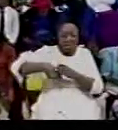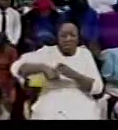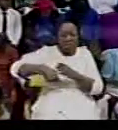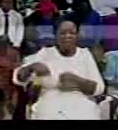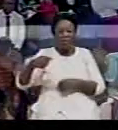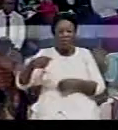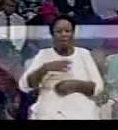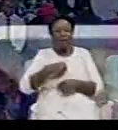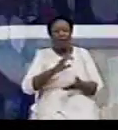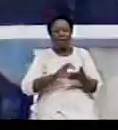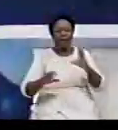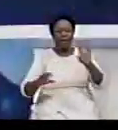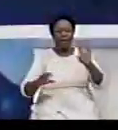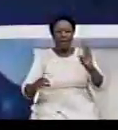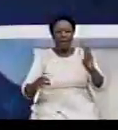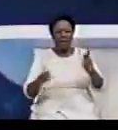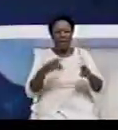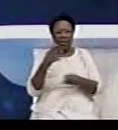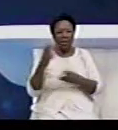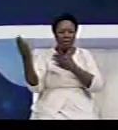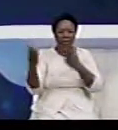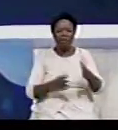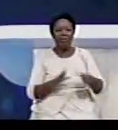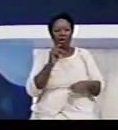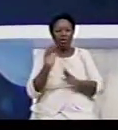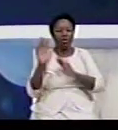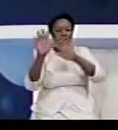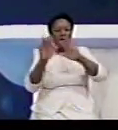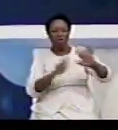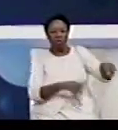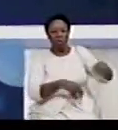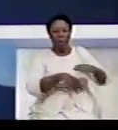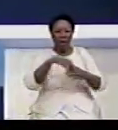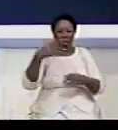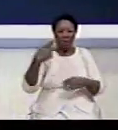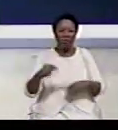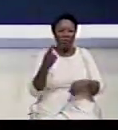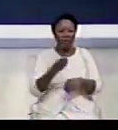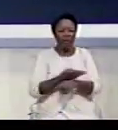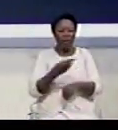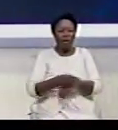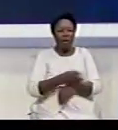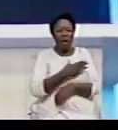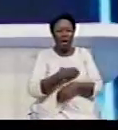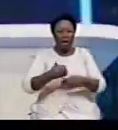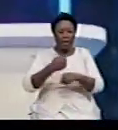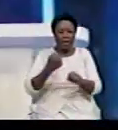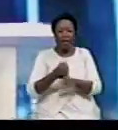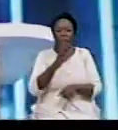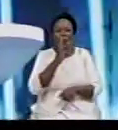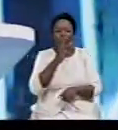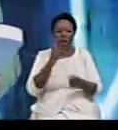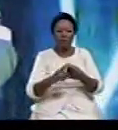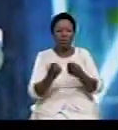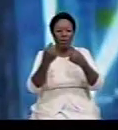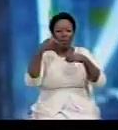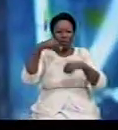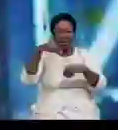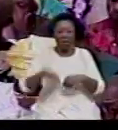streams also out of the rock, and he caused waters to run